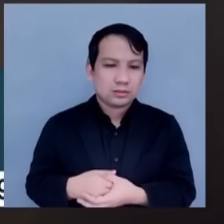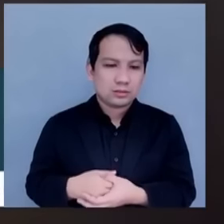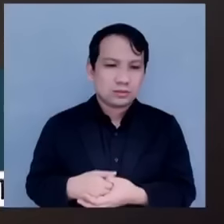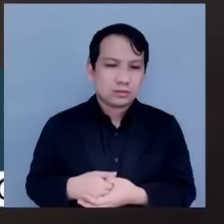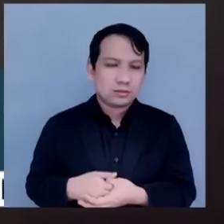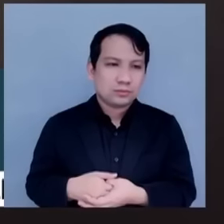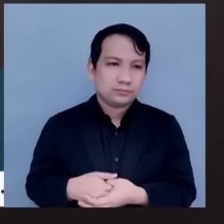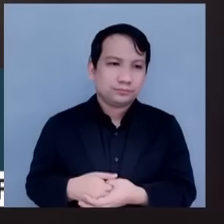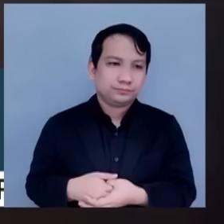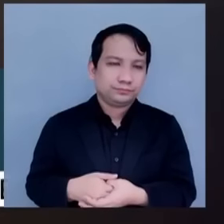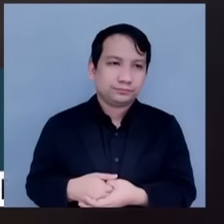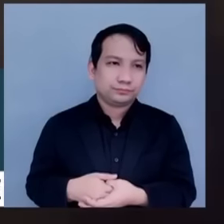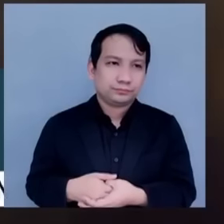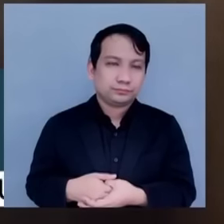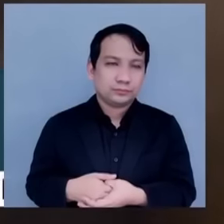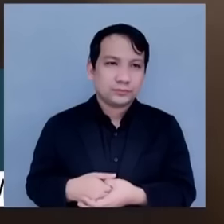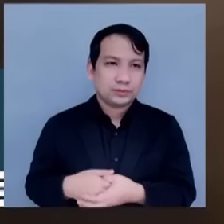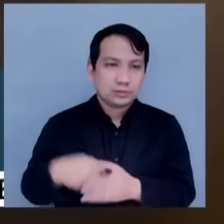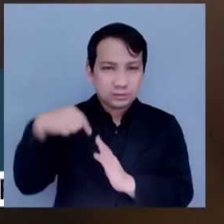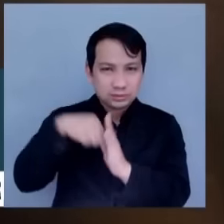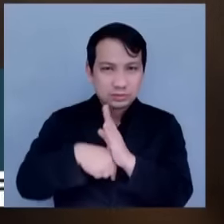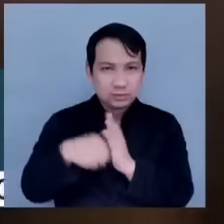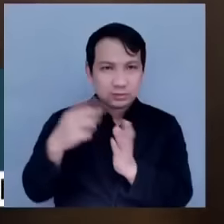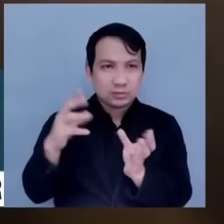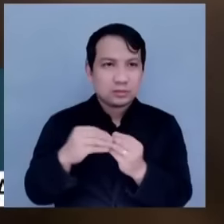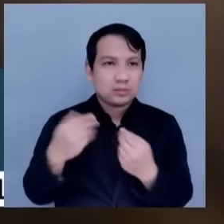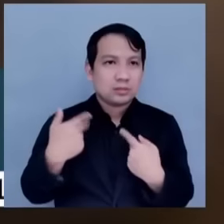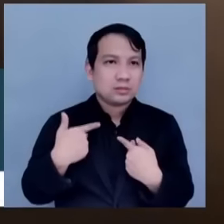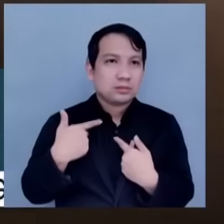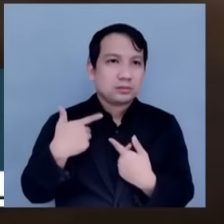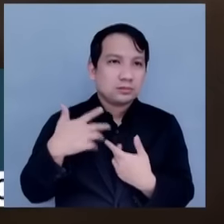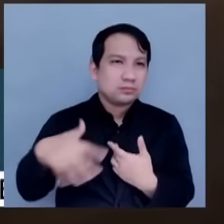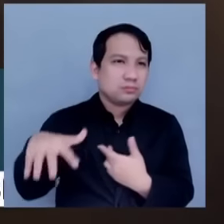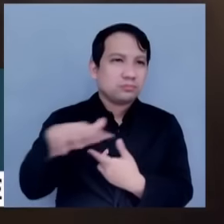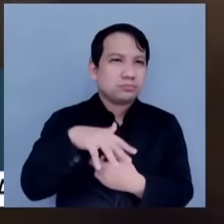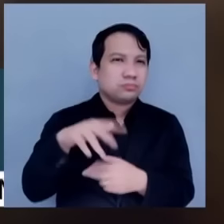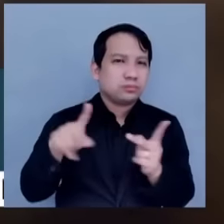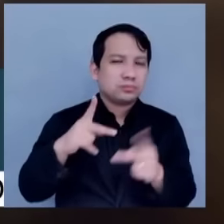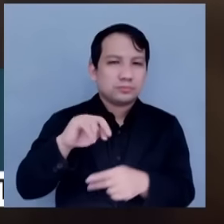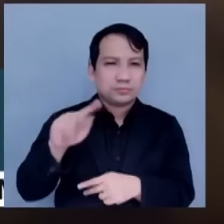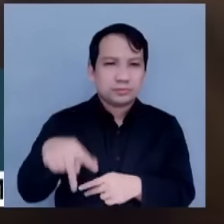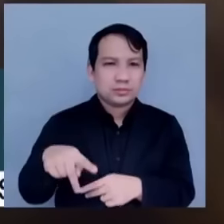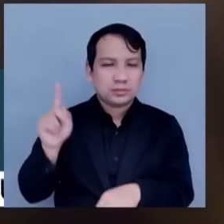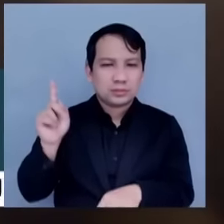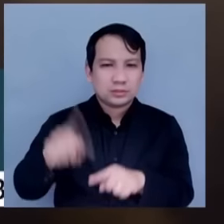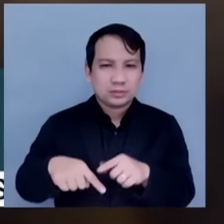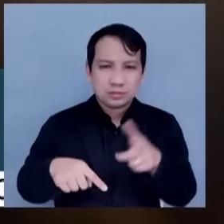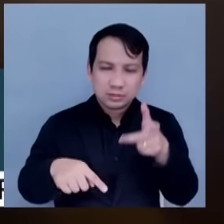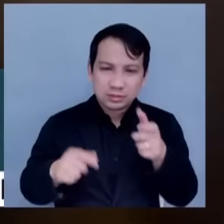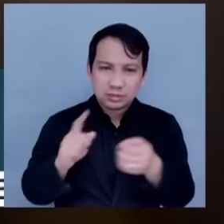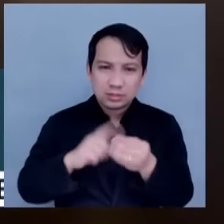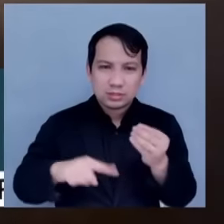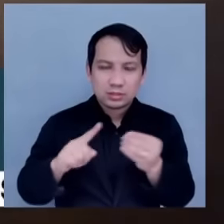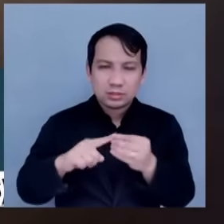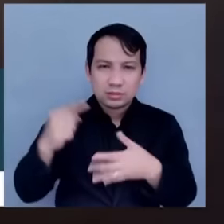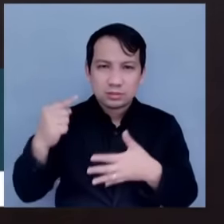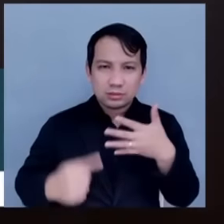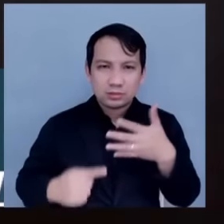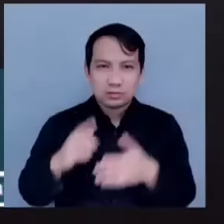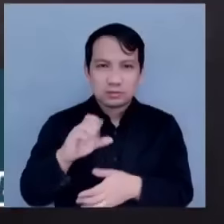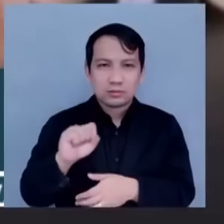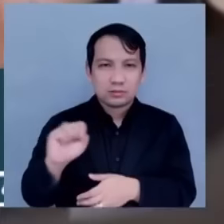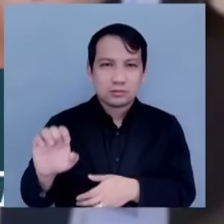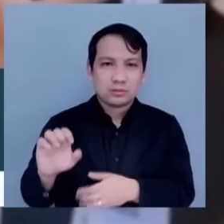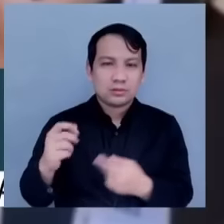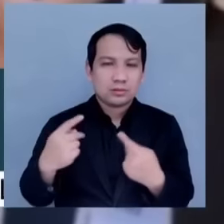We will have to talk further pa kasi kanina, right? Now, we were surrounded with so many PNP, so we cannot really talk about the details of the cases. But